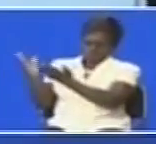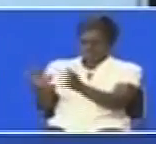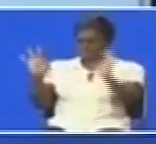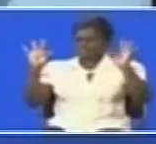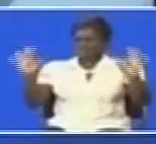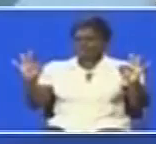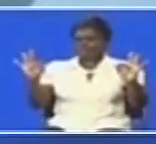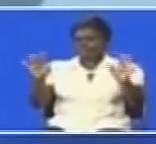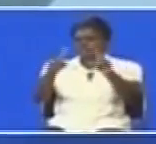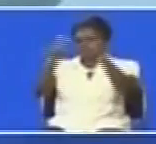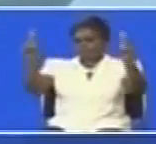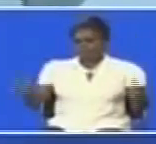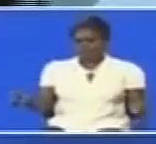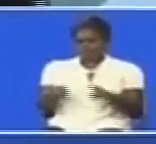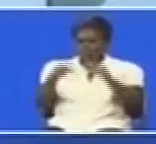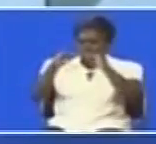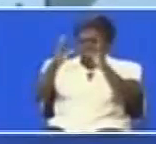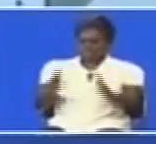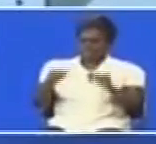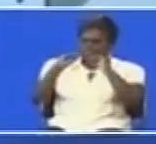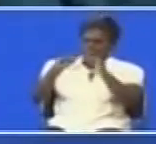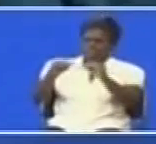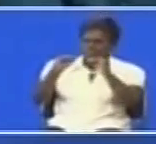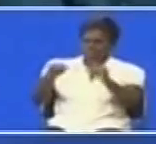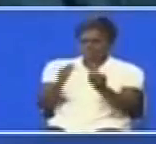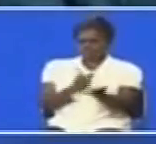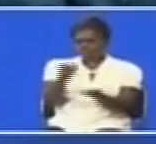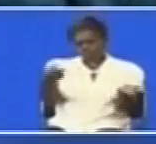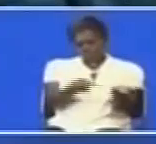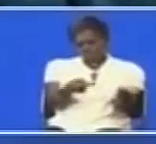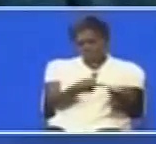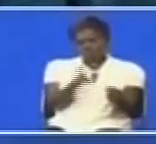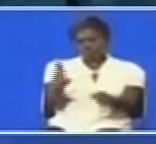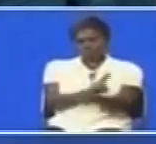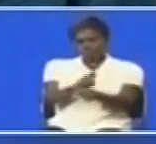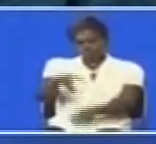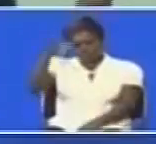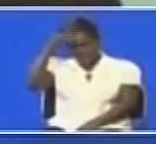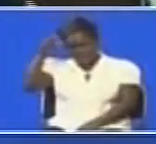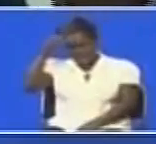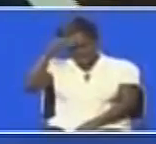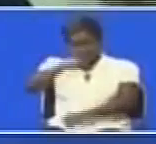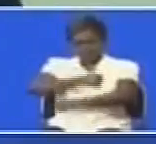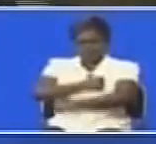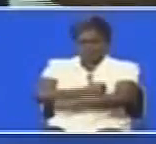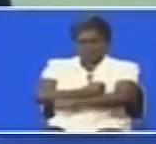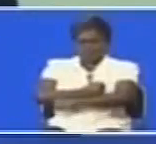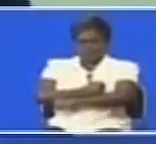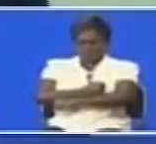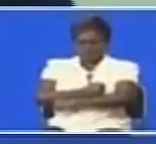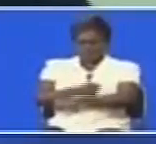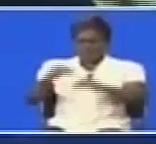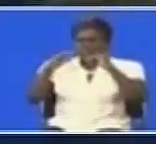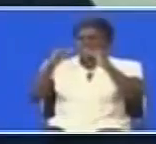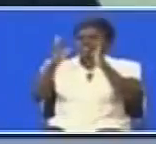board. Teacher Faisal is taking a group of staff through the technology that will be used for learning in the school. This is a tool for the